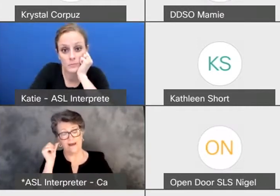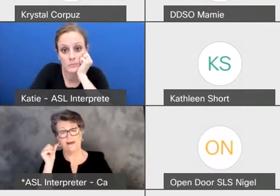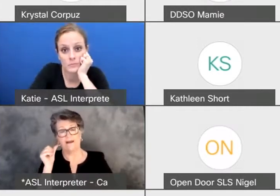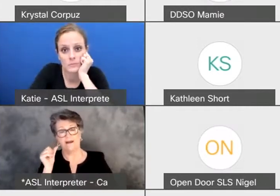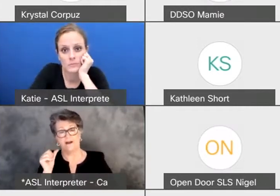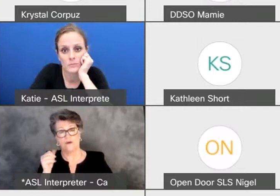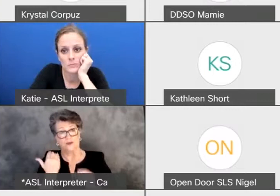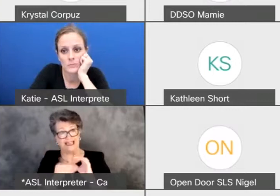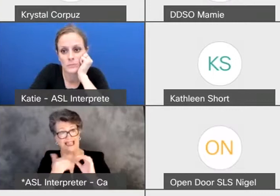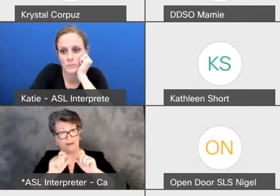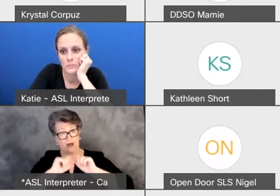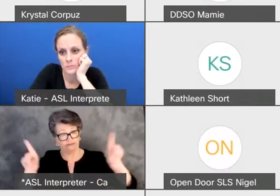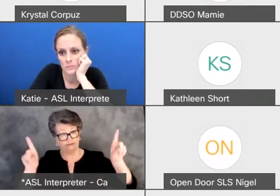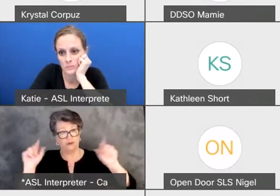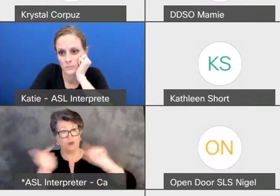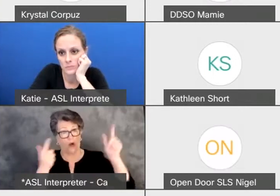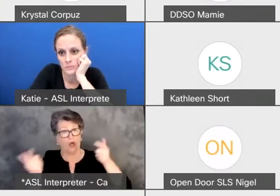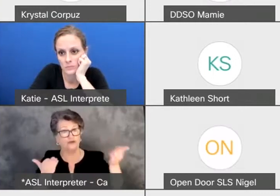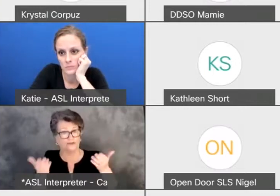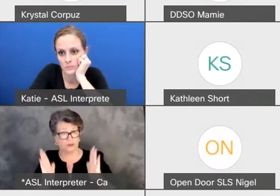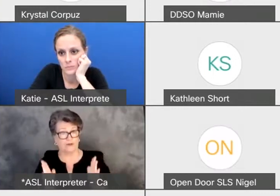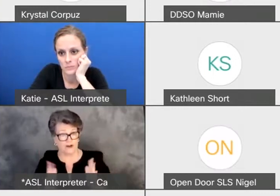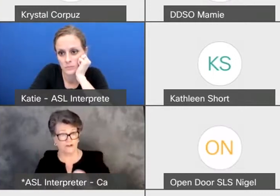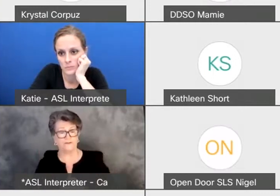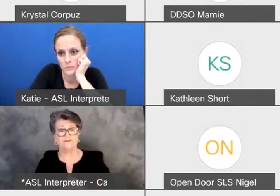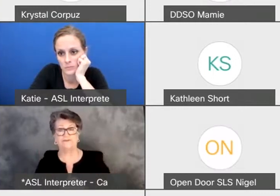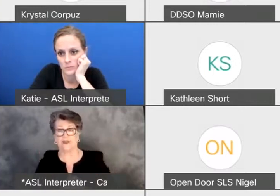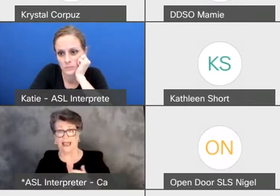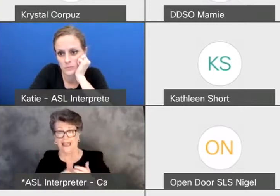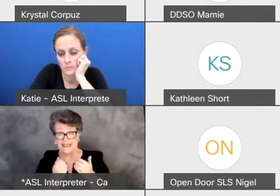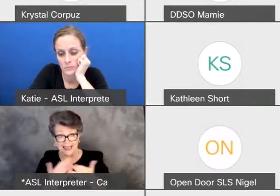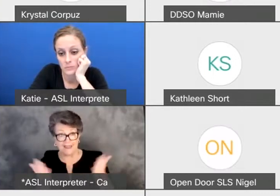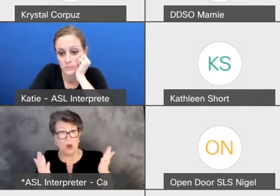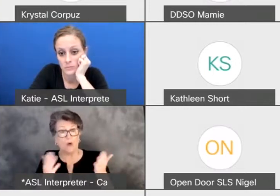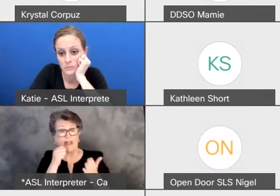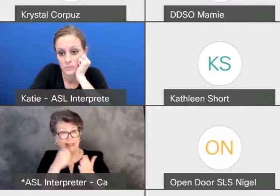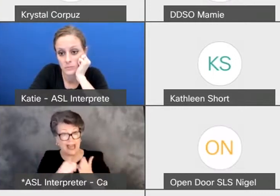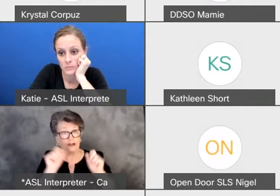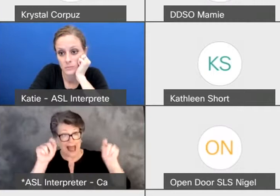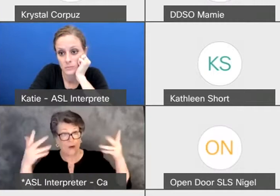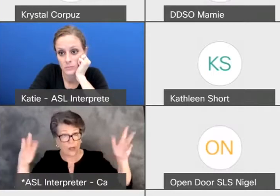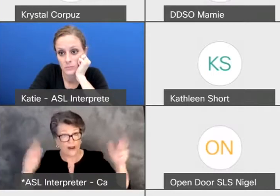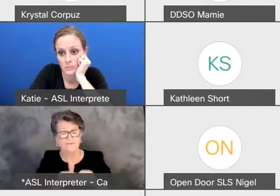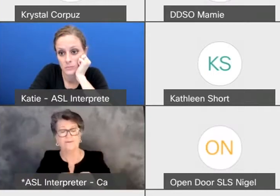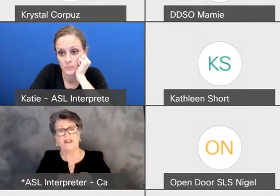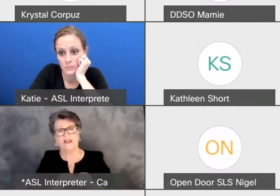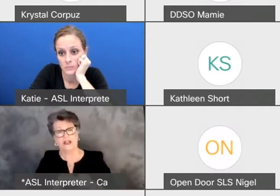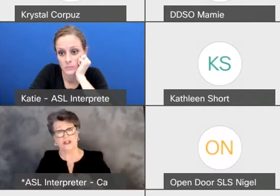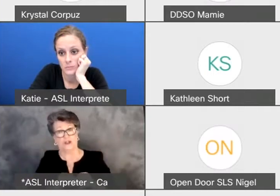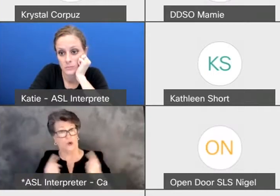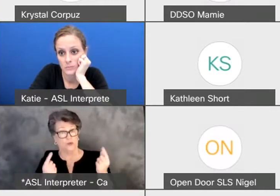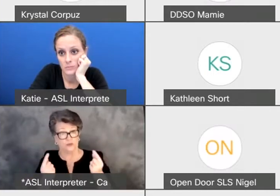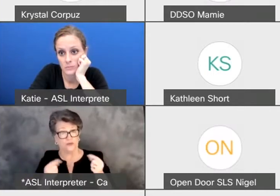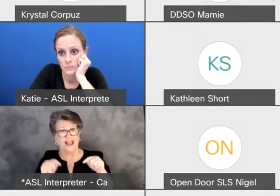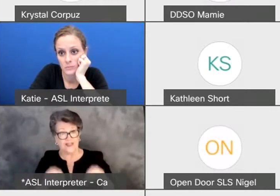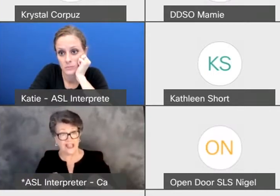email blast to all service providers letting them know that the rate letters had gone out. So what this does is this should key for